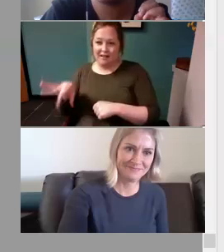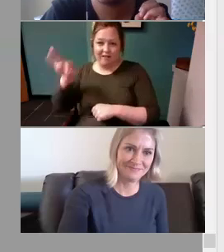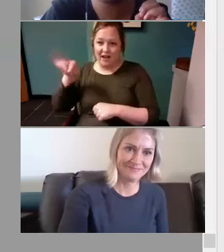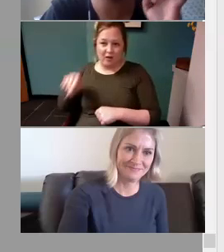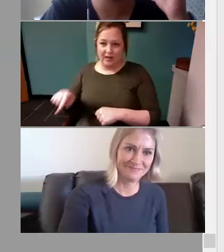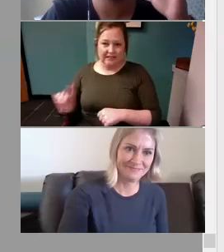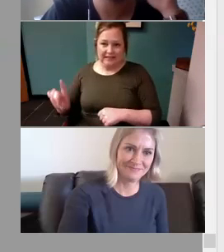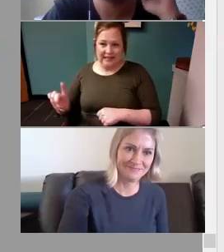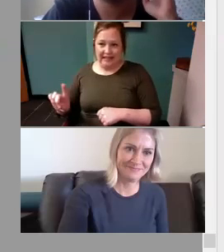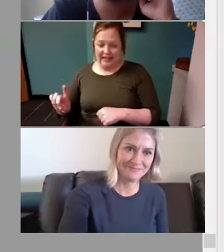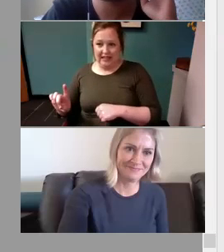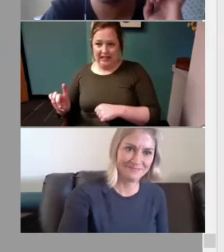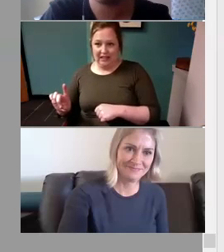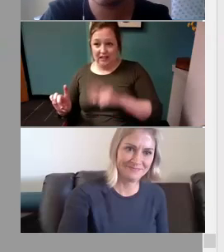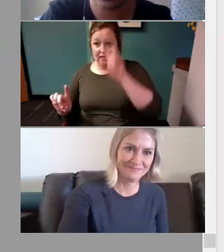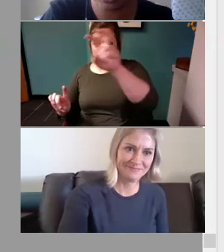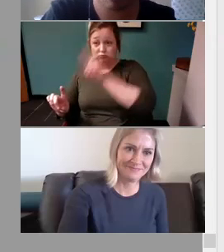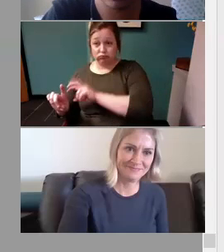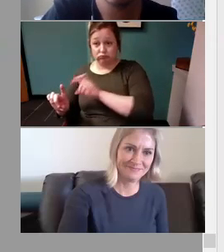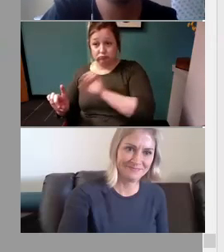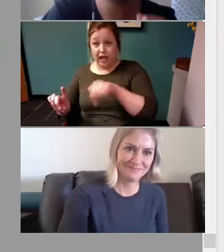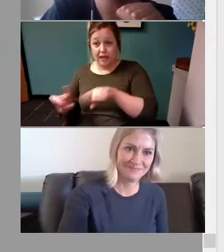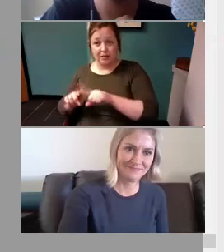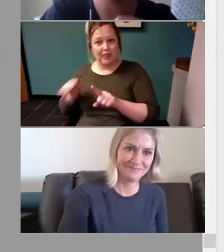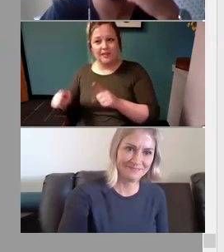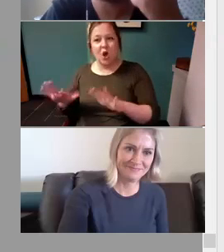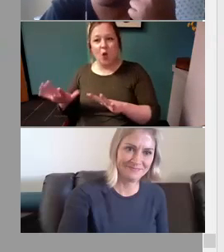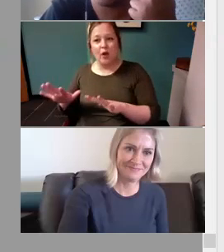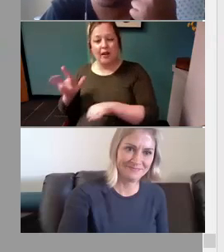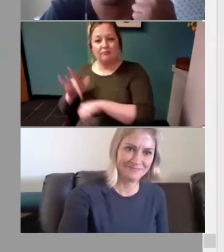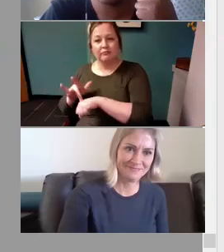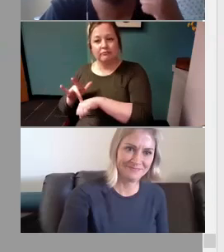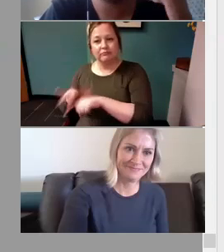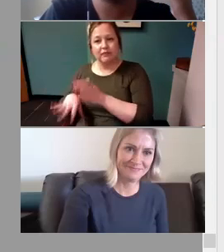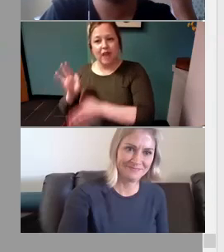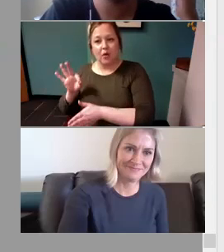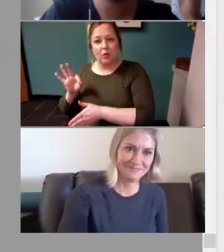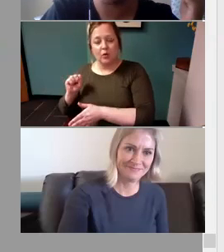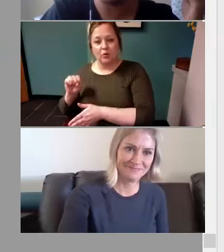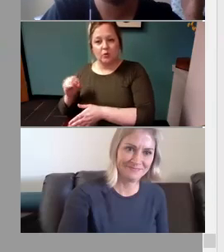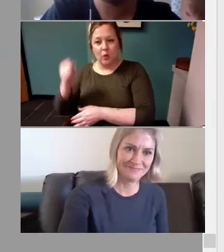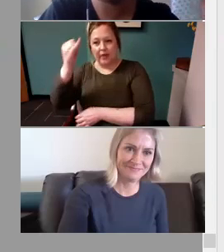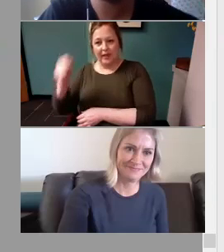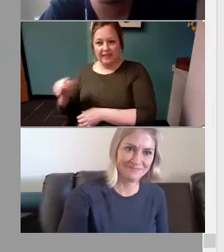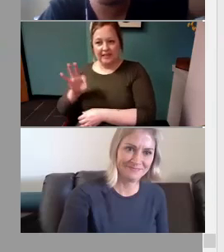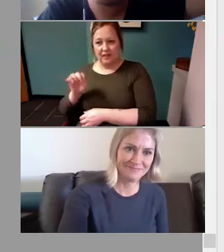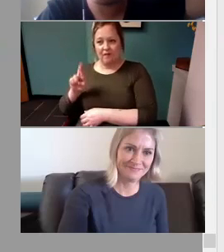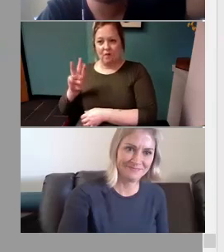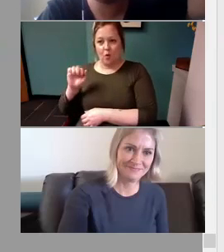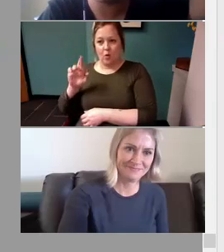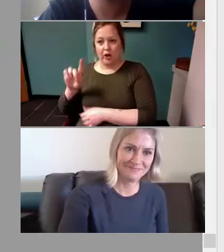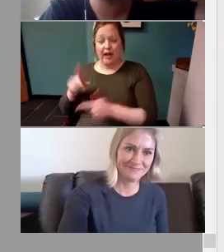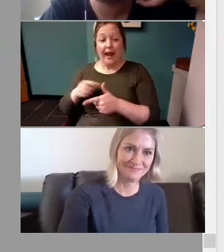about this particular edge, and that particular edge is called a forward edge. Then we also have backward edges, where a particular child node has a